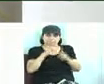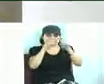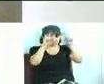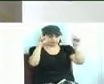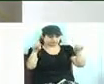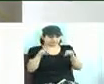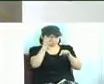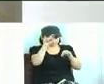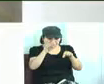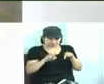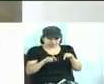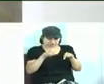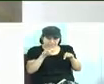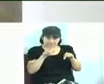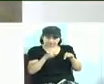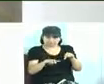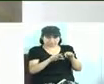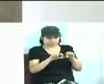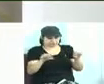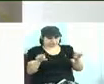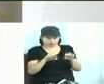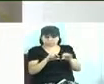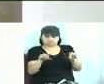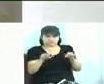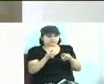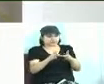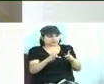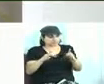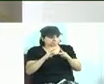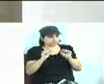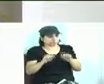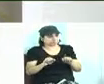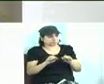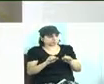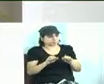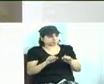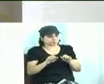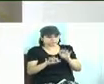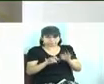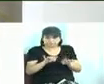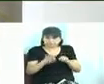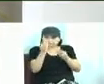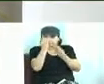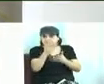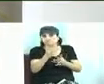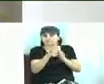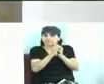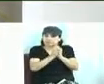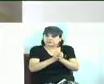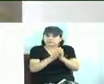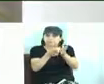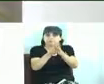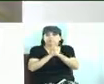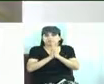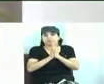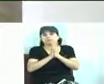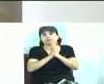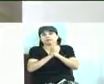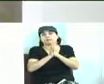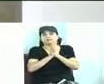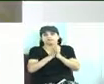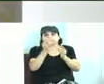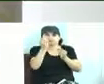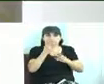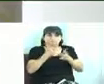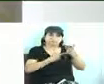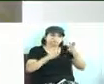the screen where you're watching this broadcast. There is a place where you can enter in your information, give us your prayer requests, let us know what you think about worship